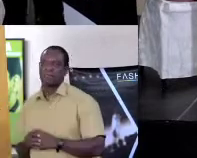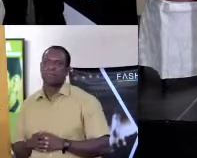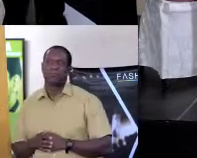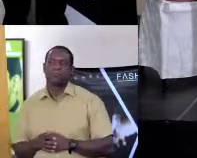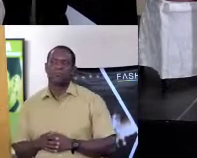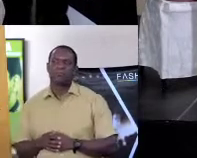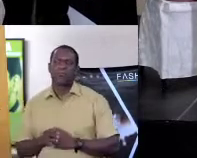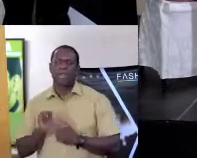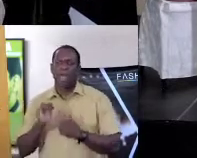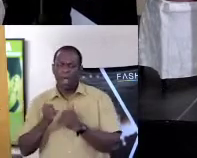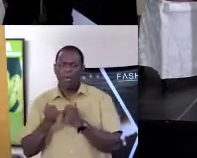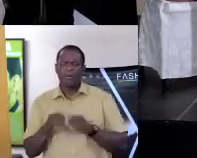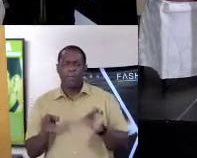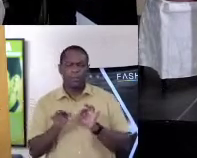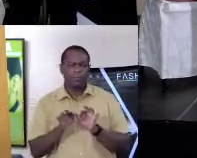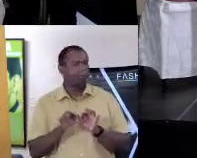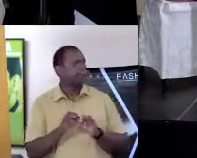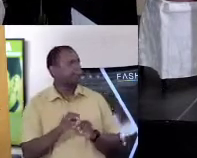consider?